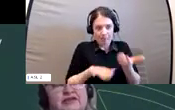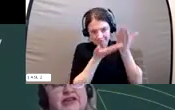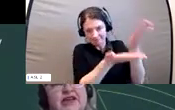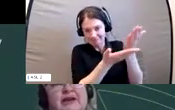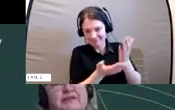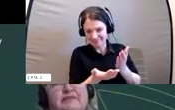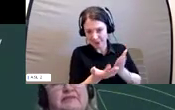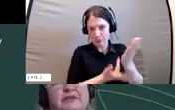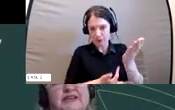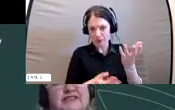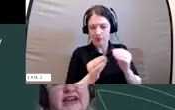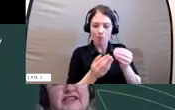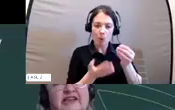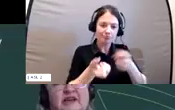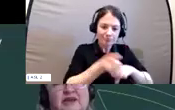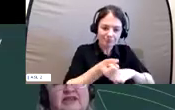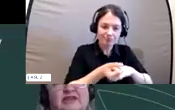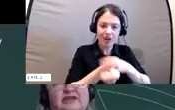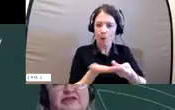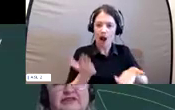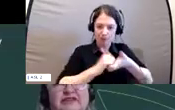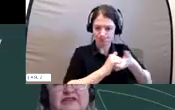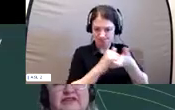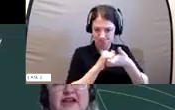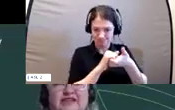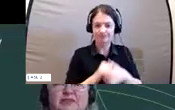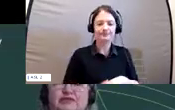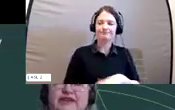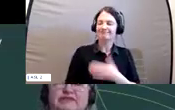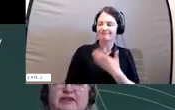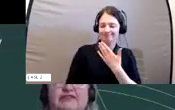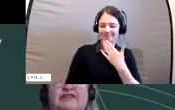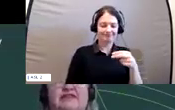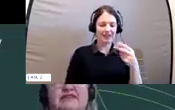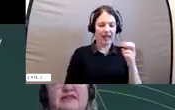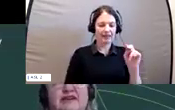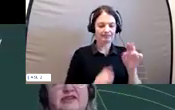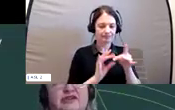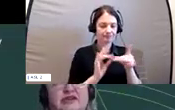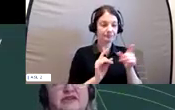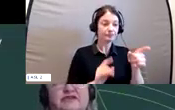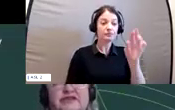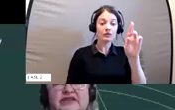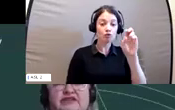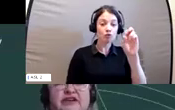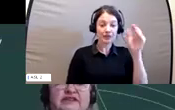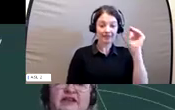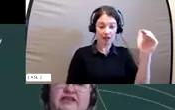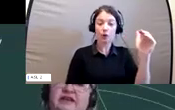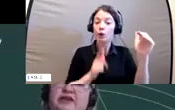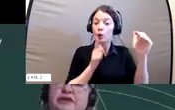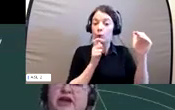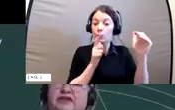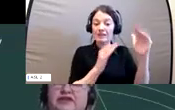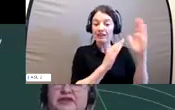want to finish up the presentation with the references. So Marie's reference is there, the 2014